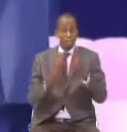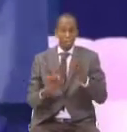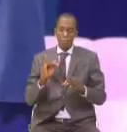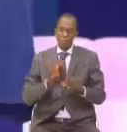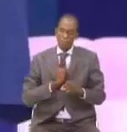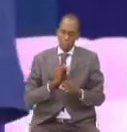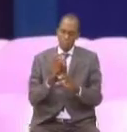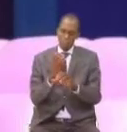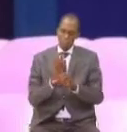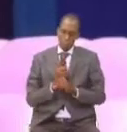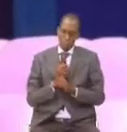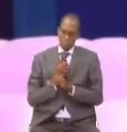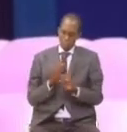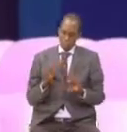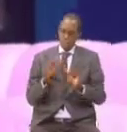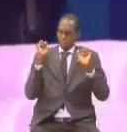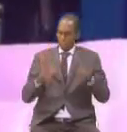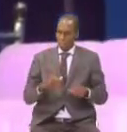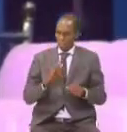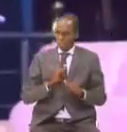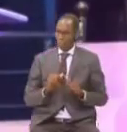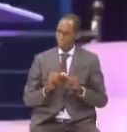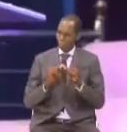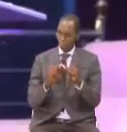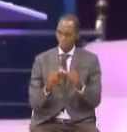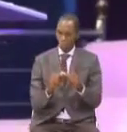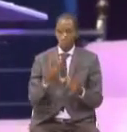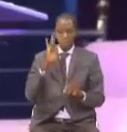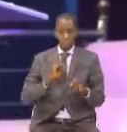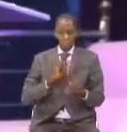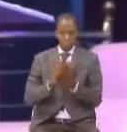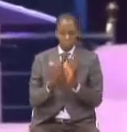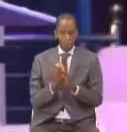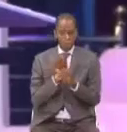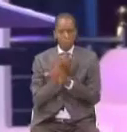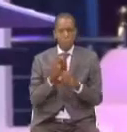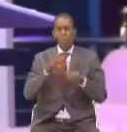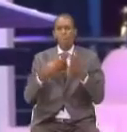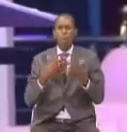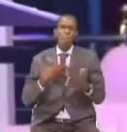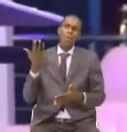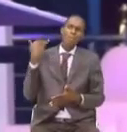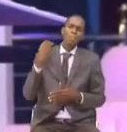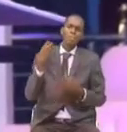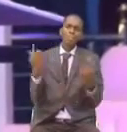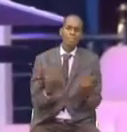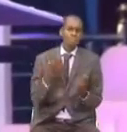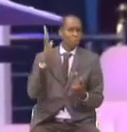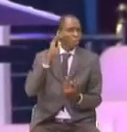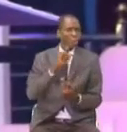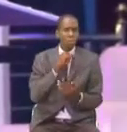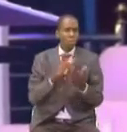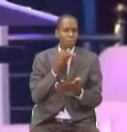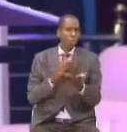I stand? If I get saved, all those sins I've committed for so many years, will they not come back again and drag